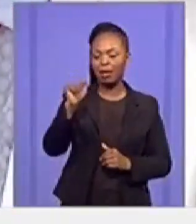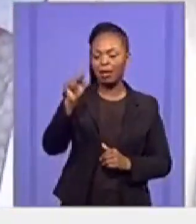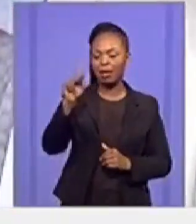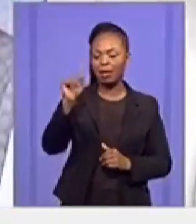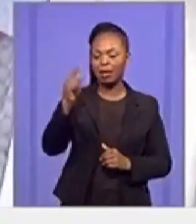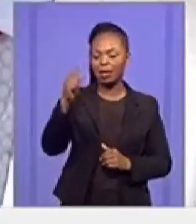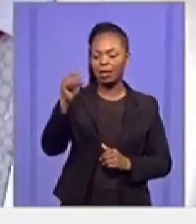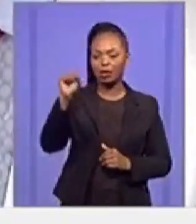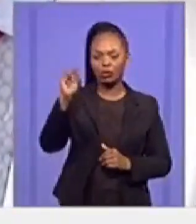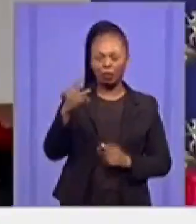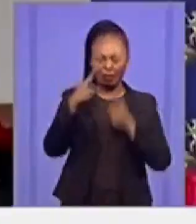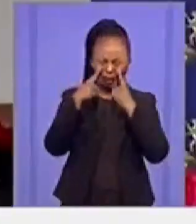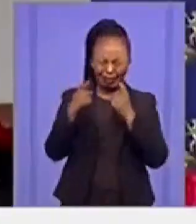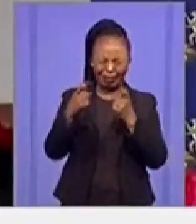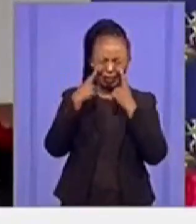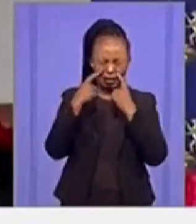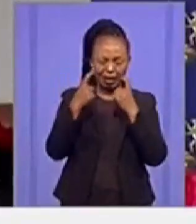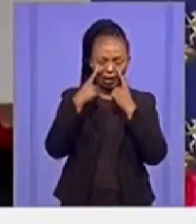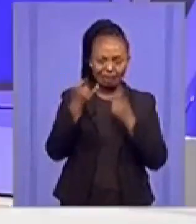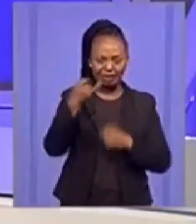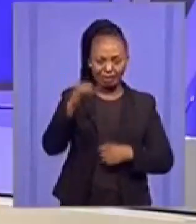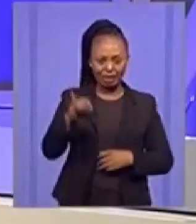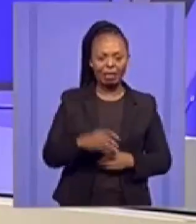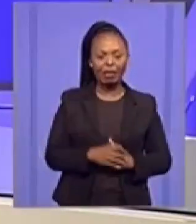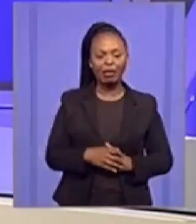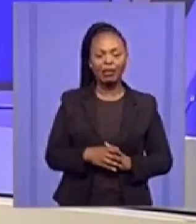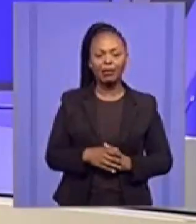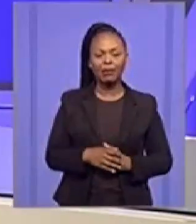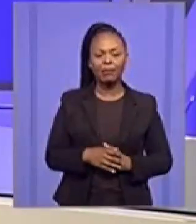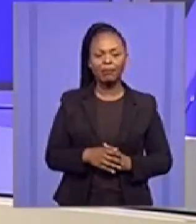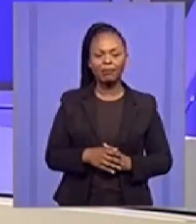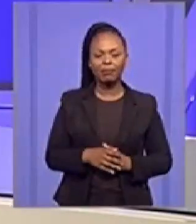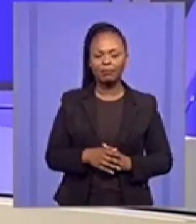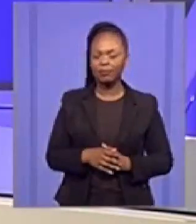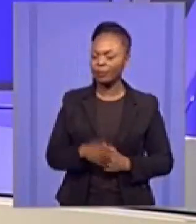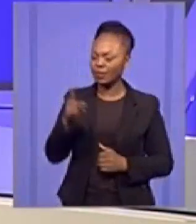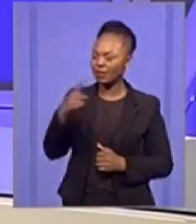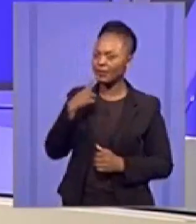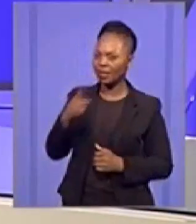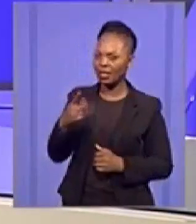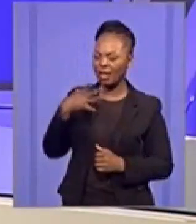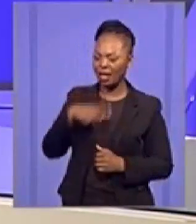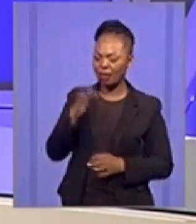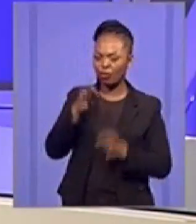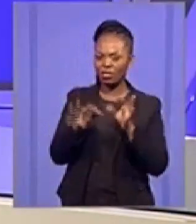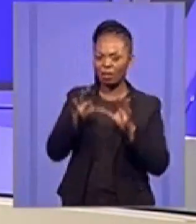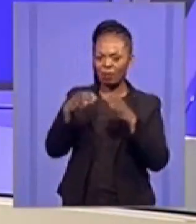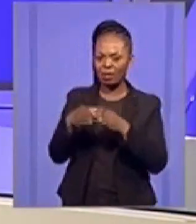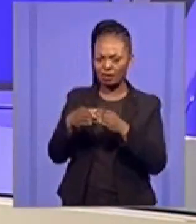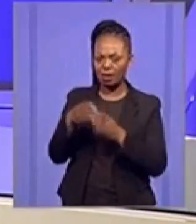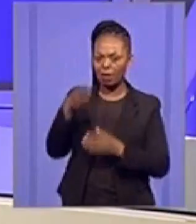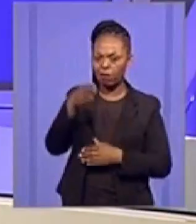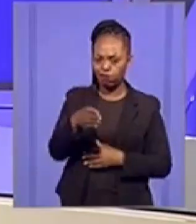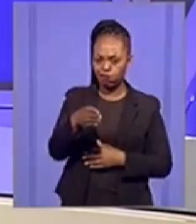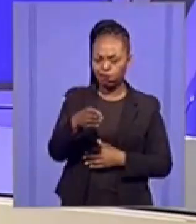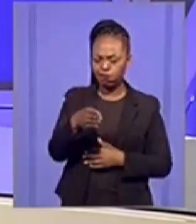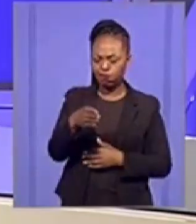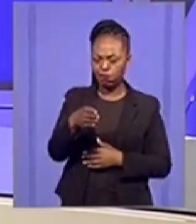fela ka mokgwa o le mong Magala o boletse gore le mega e mengwe e fapaneng ya dipolotiki e tlabe e le teng mosebetsing